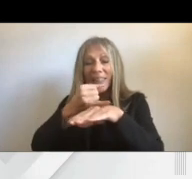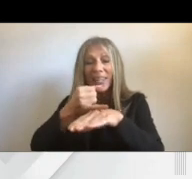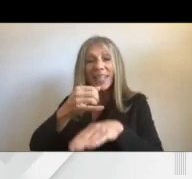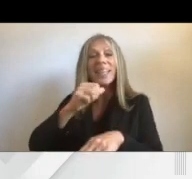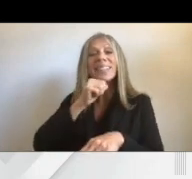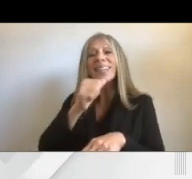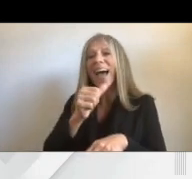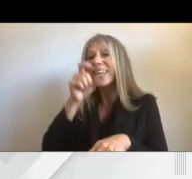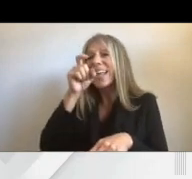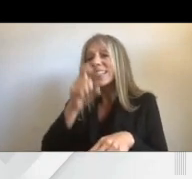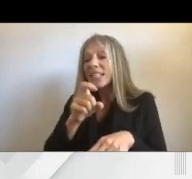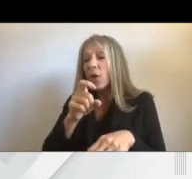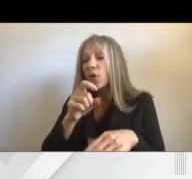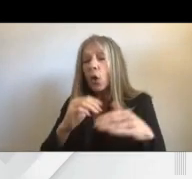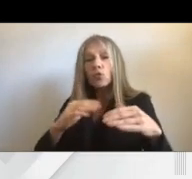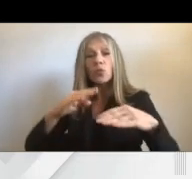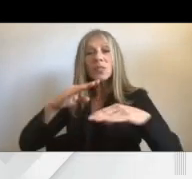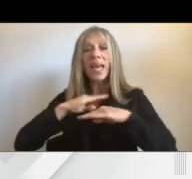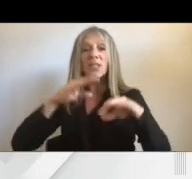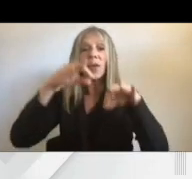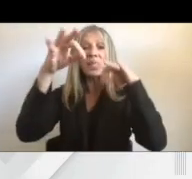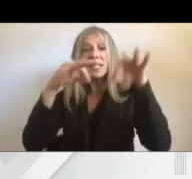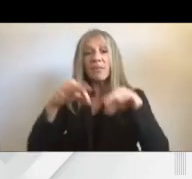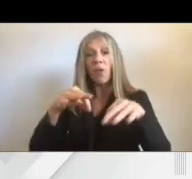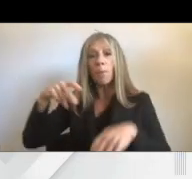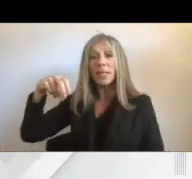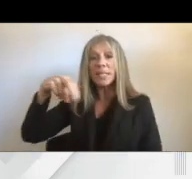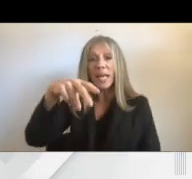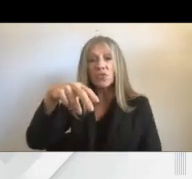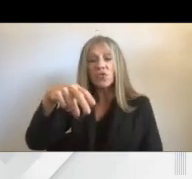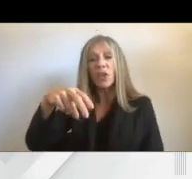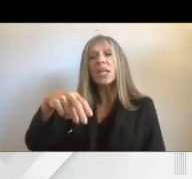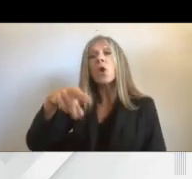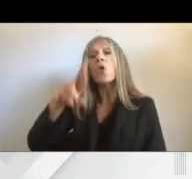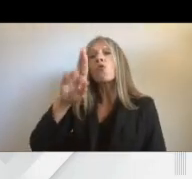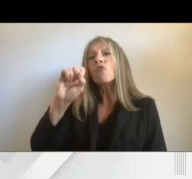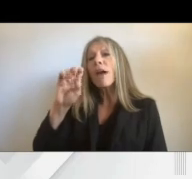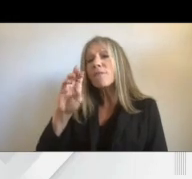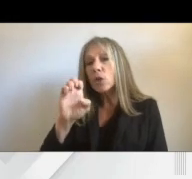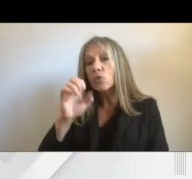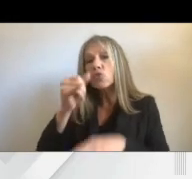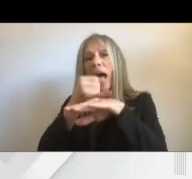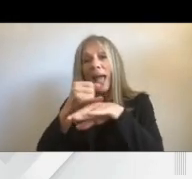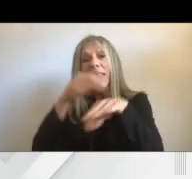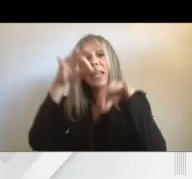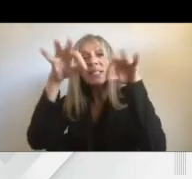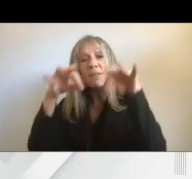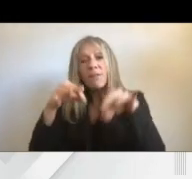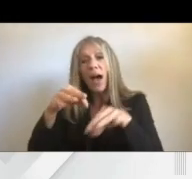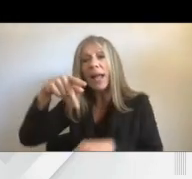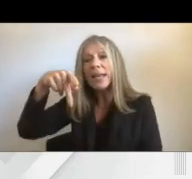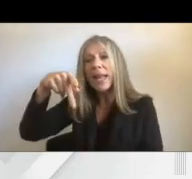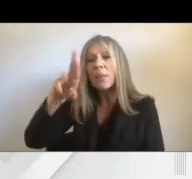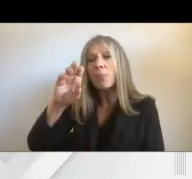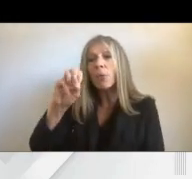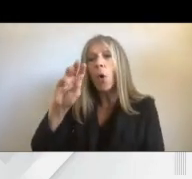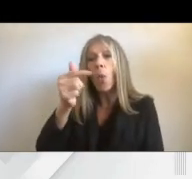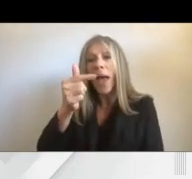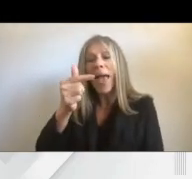to the adjacent surfaces, as well as the detectable warning surface panel size.